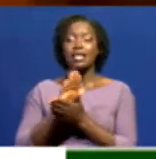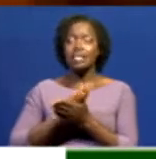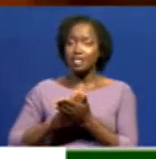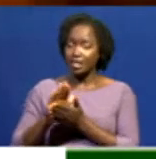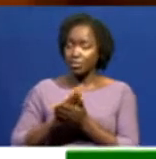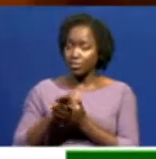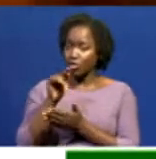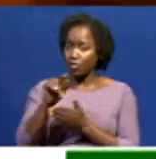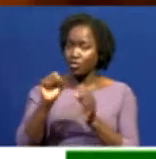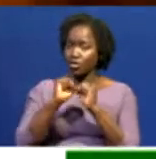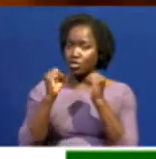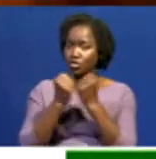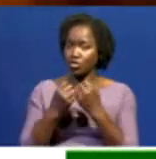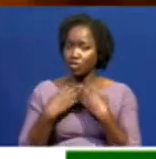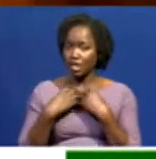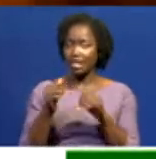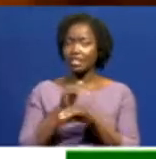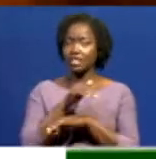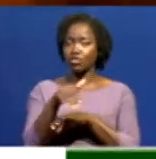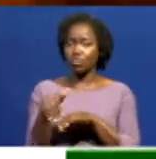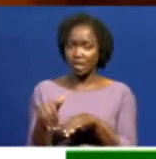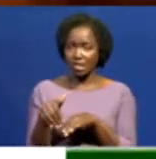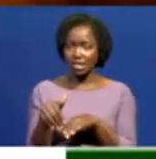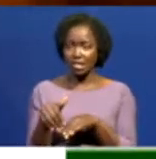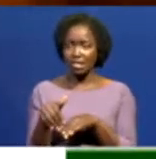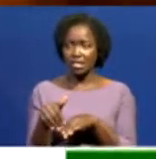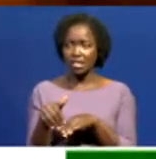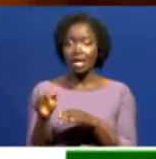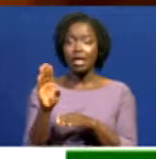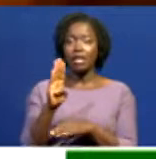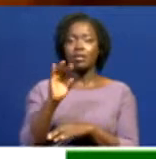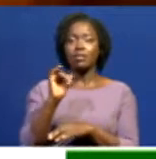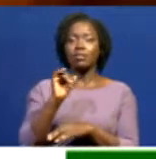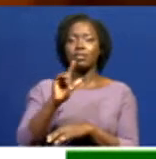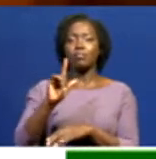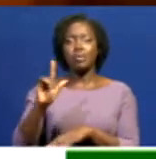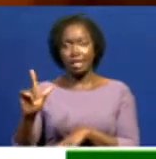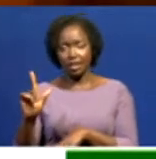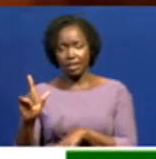of the Social Health Insurance Bill